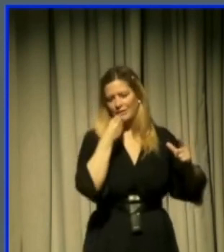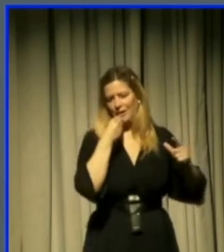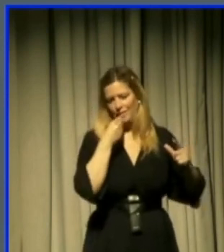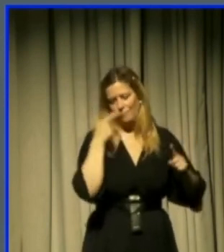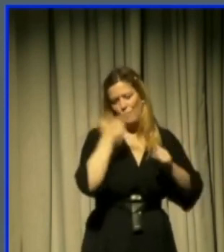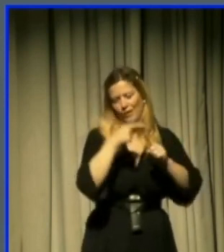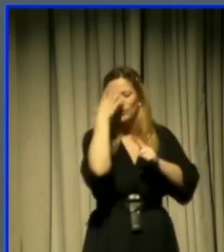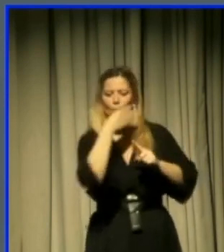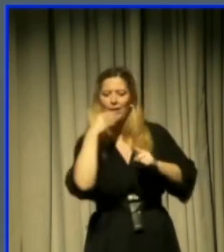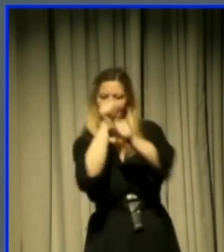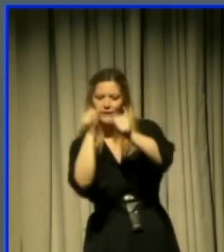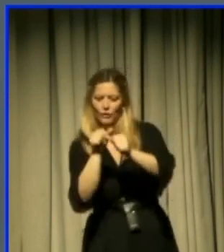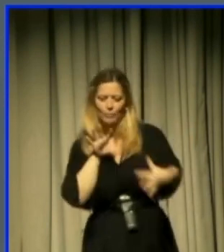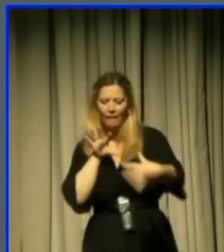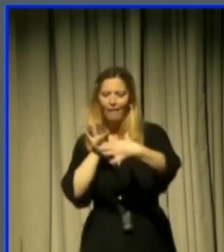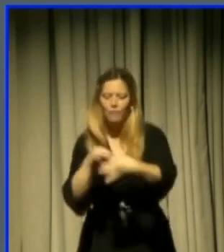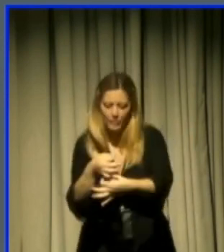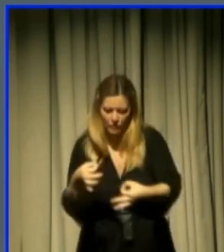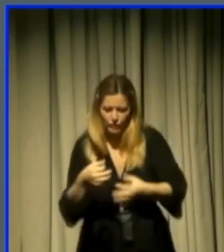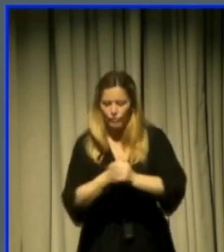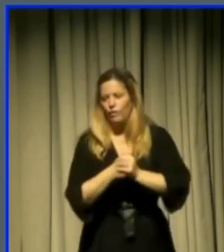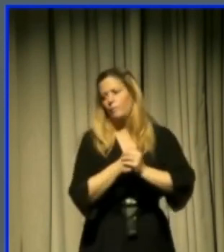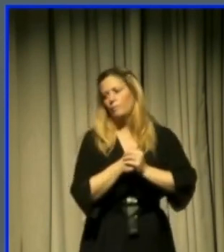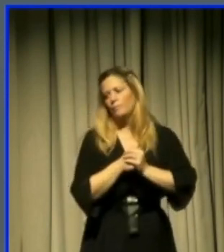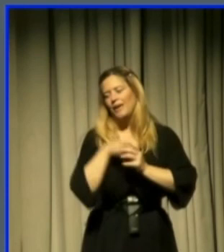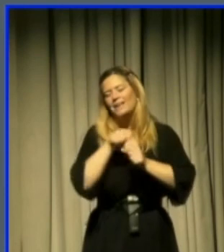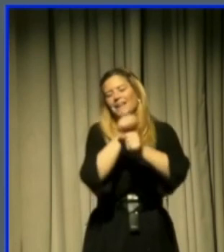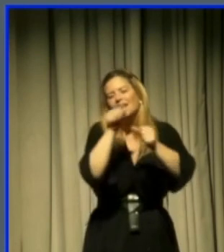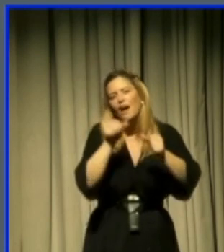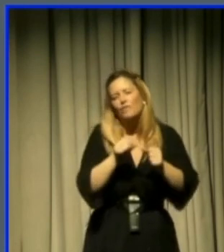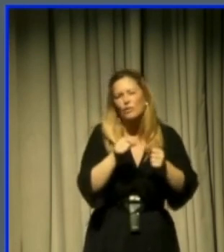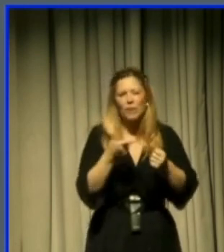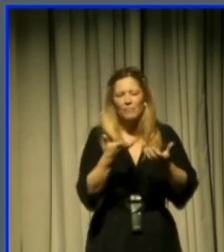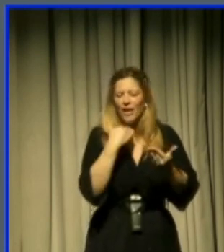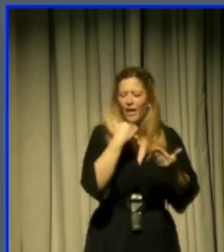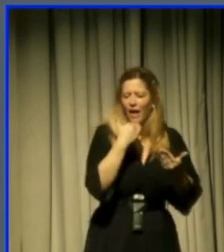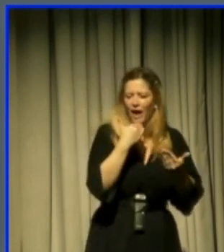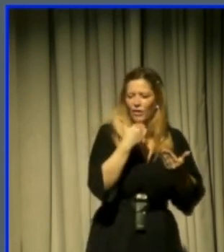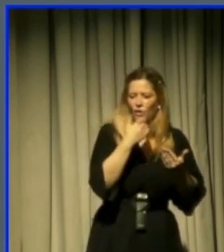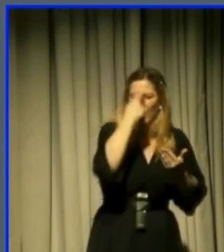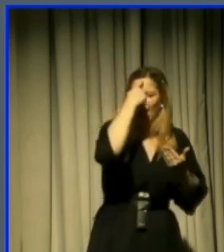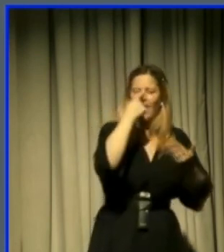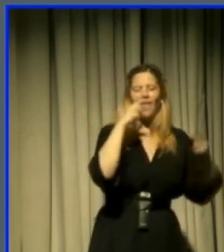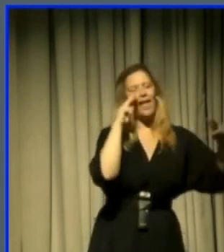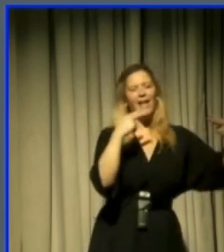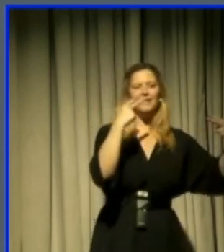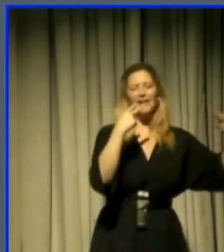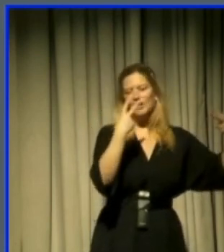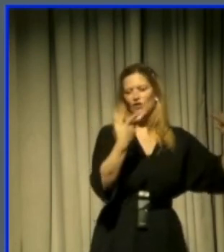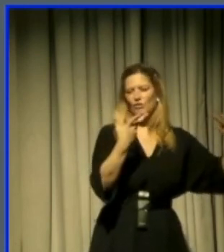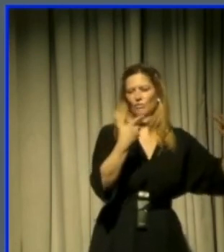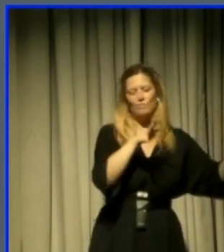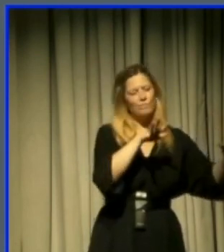passing from something that was aesthetic in the first place. And of course, there's an implication for